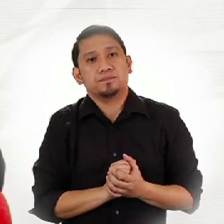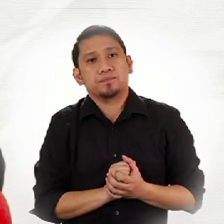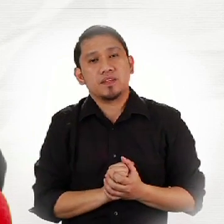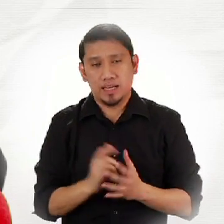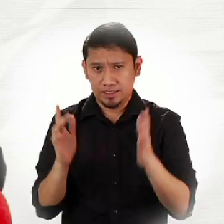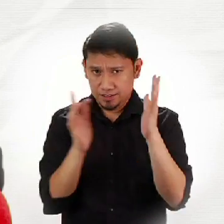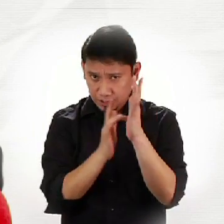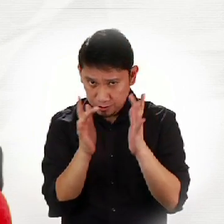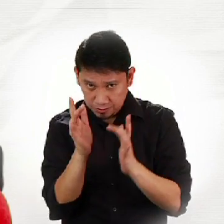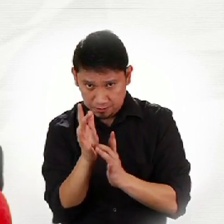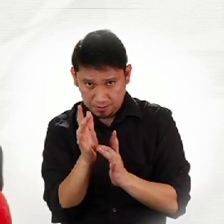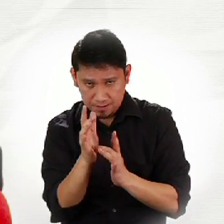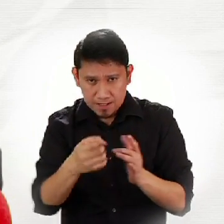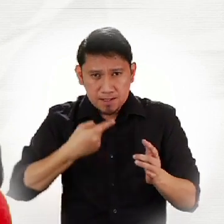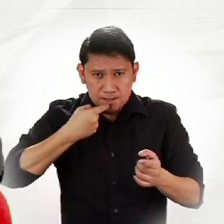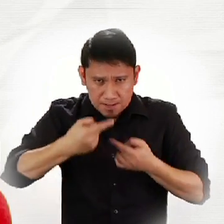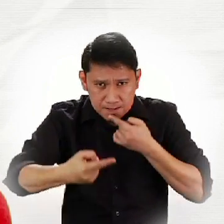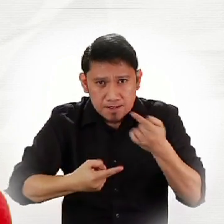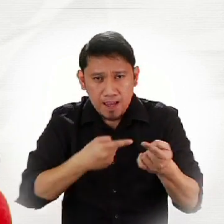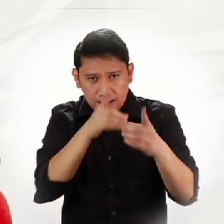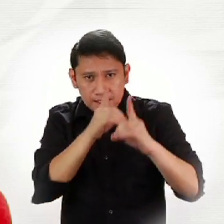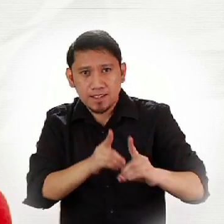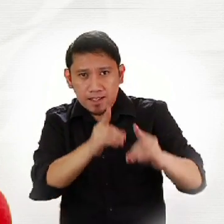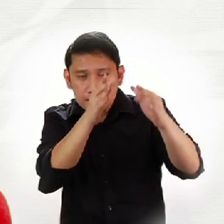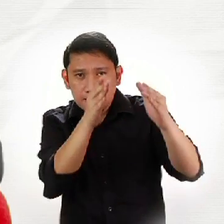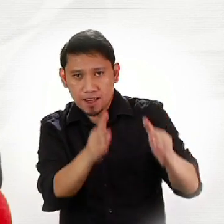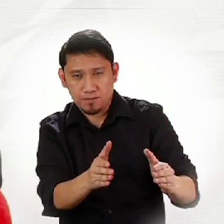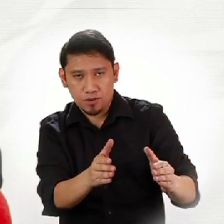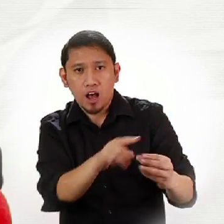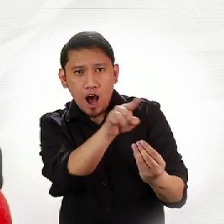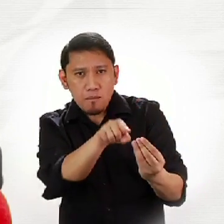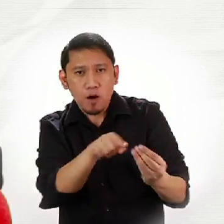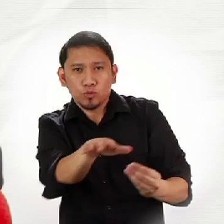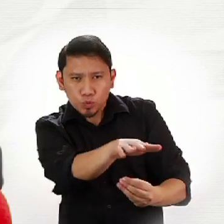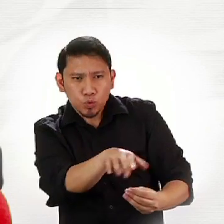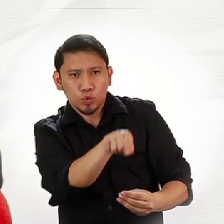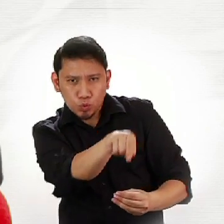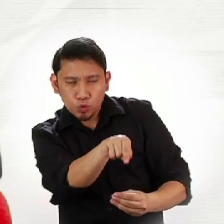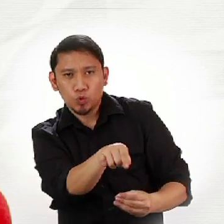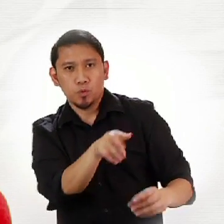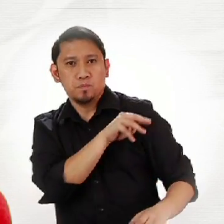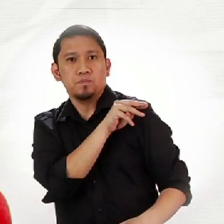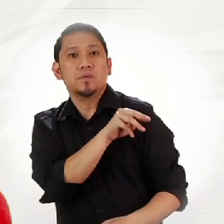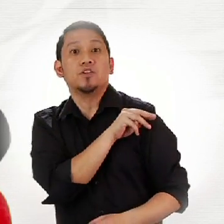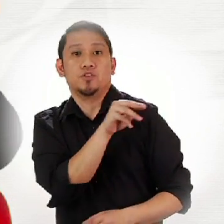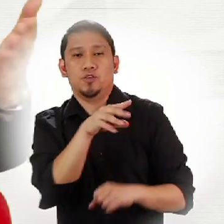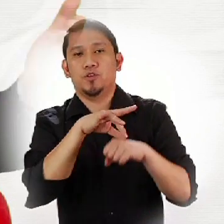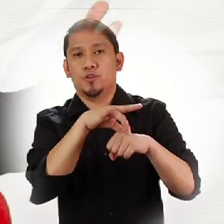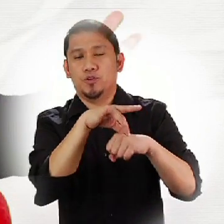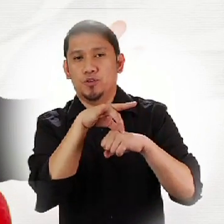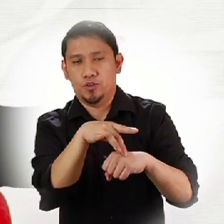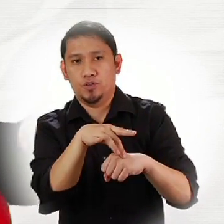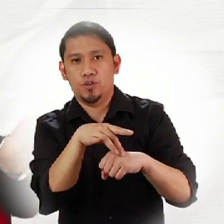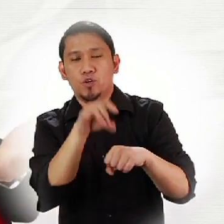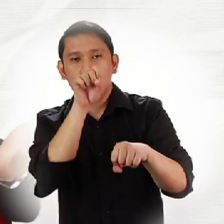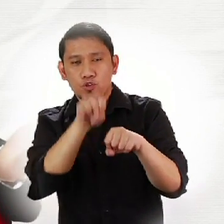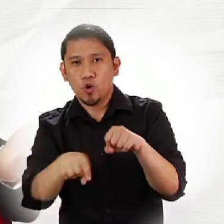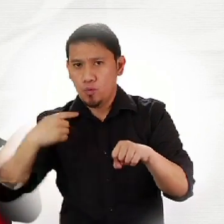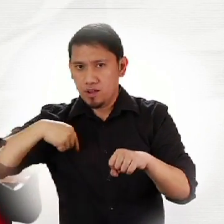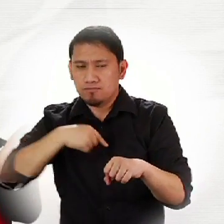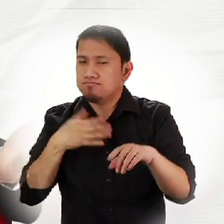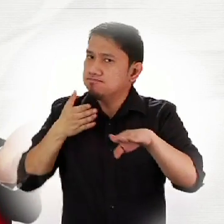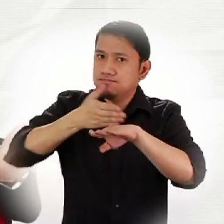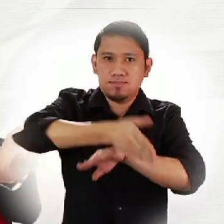Jesus tells his disciples of their mission on earth. So we go beyond